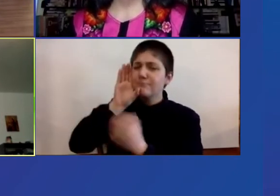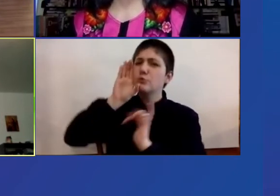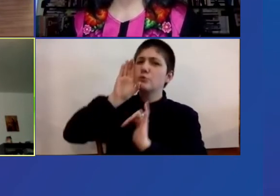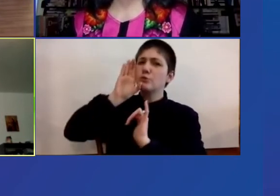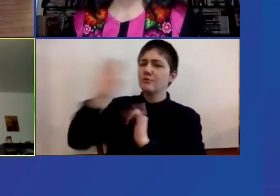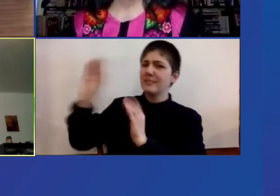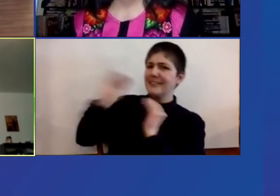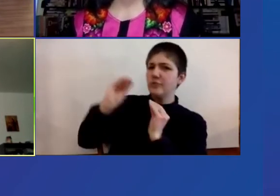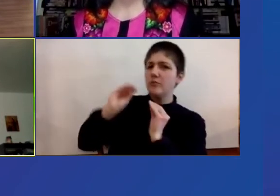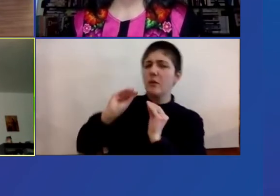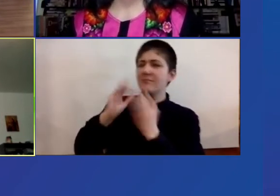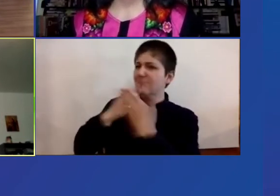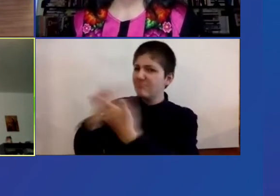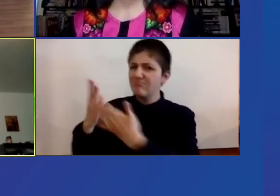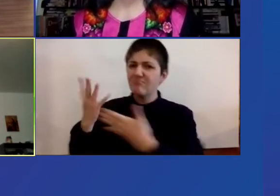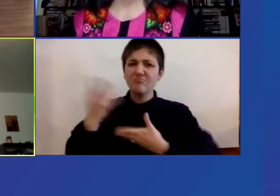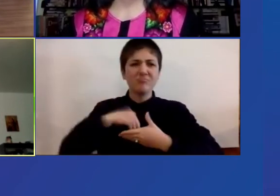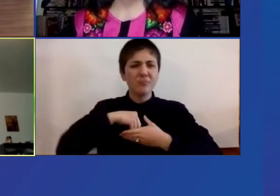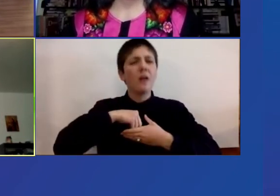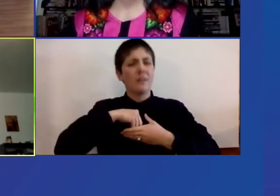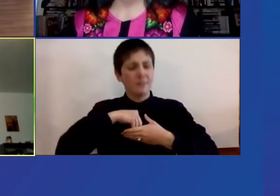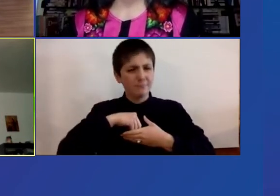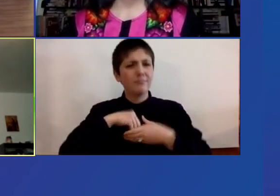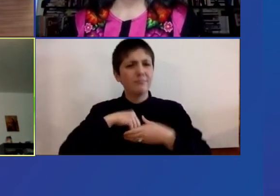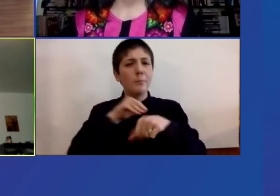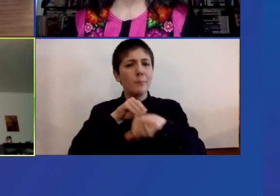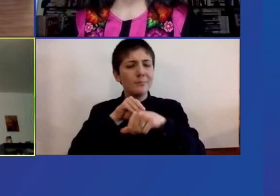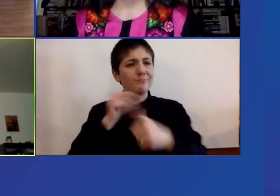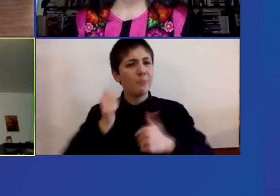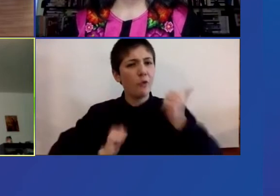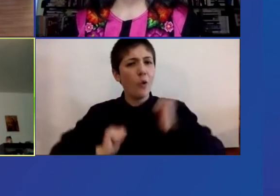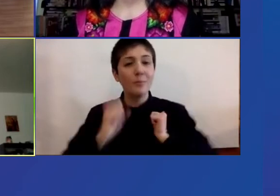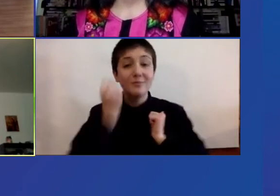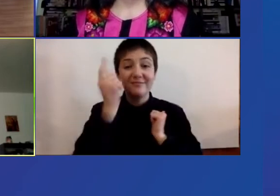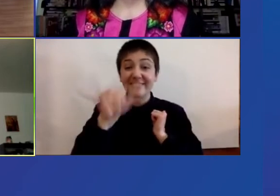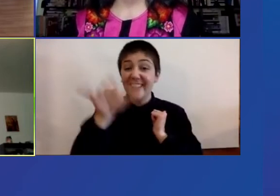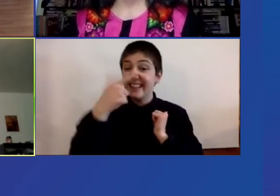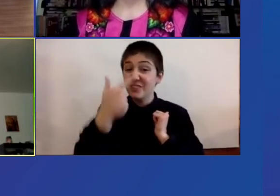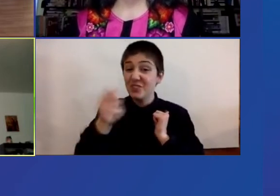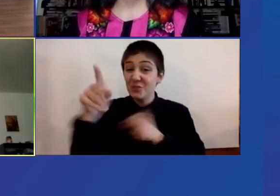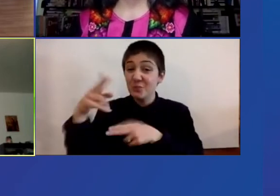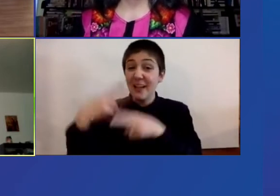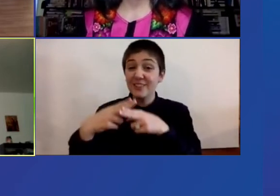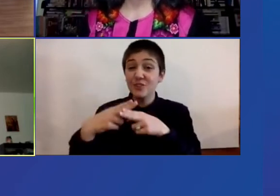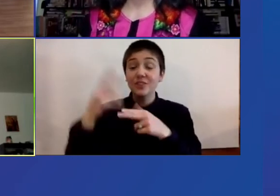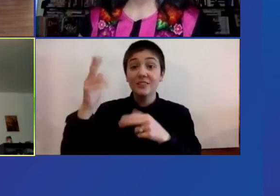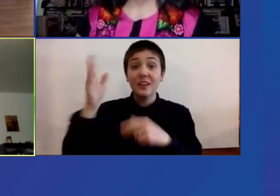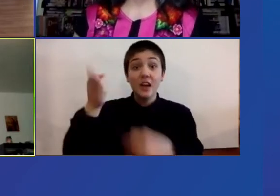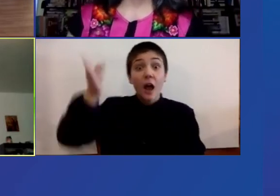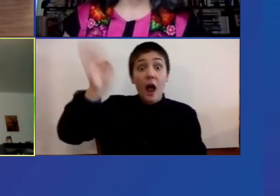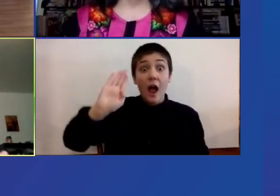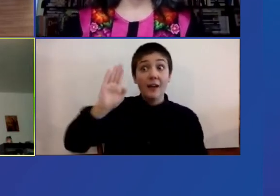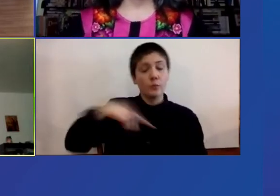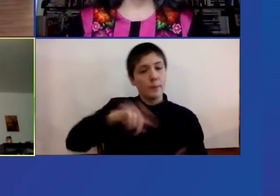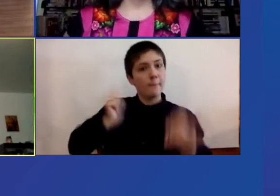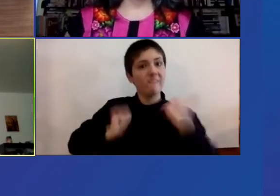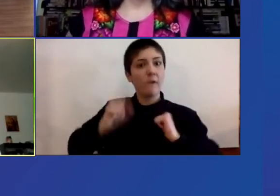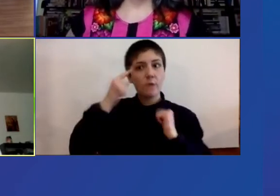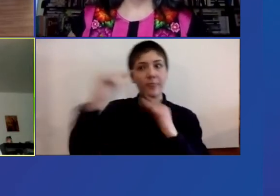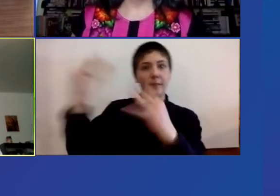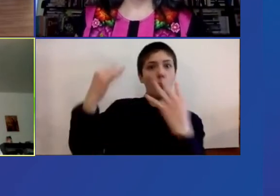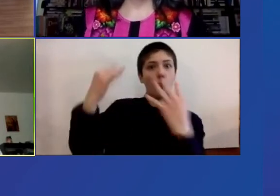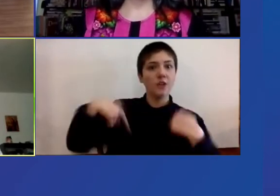as being kind of secondary, or, from a chronological standpoint, something that